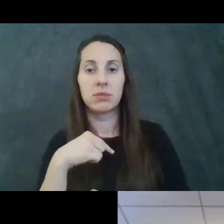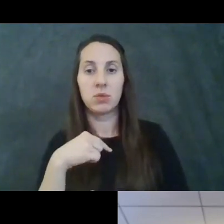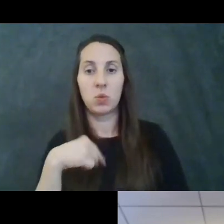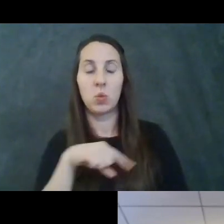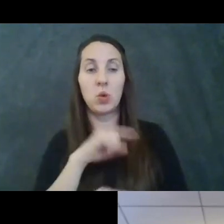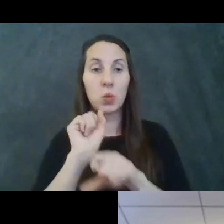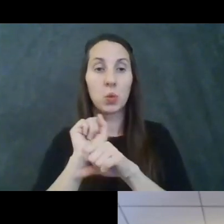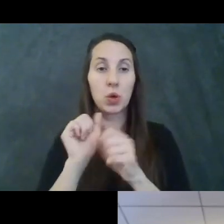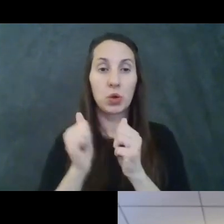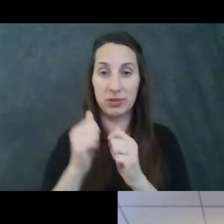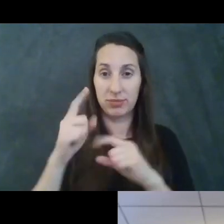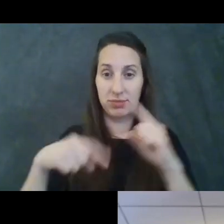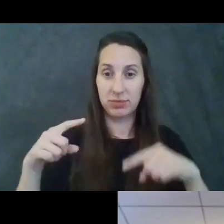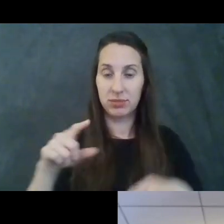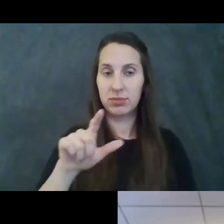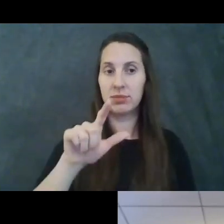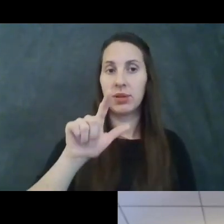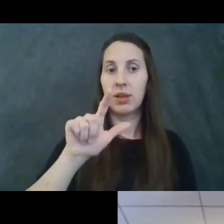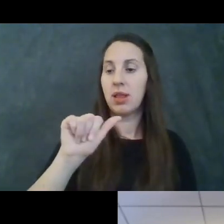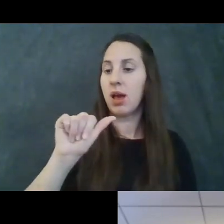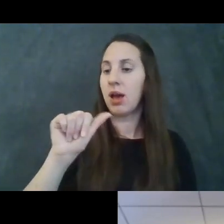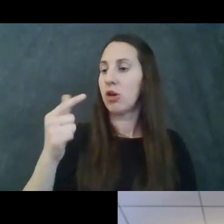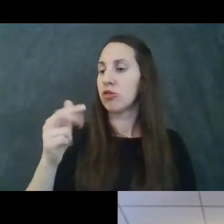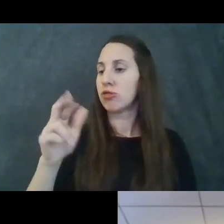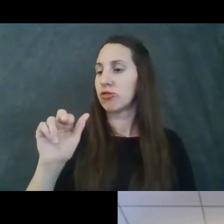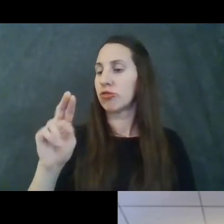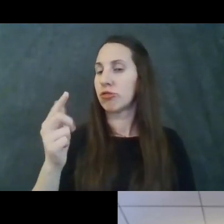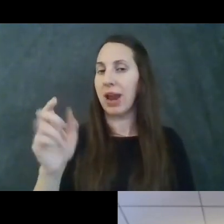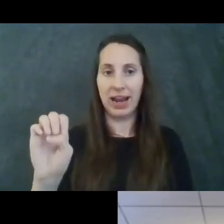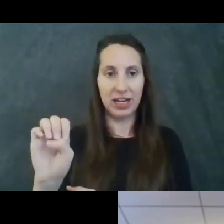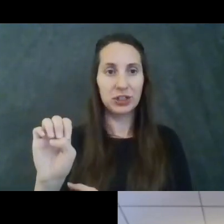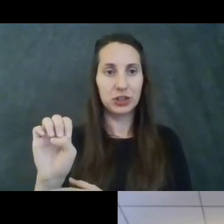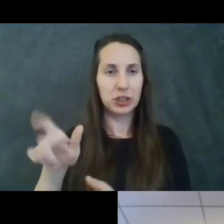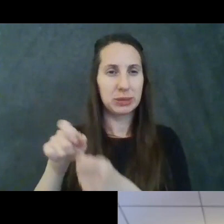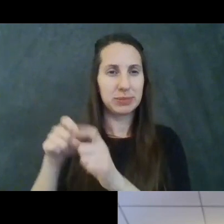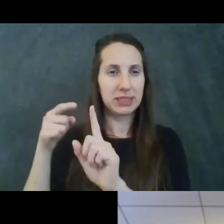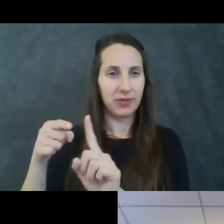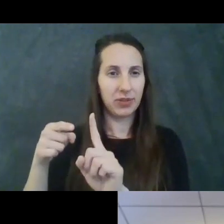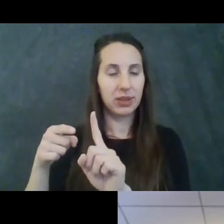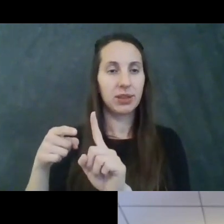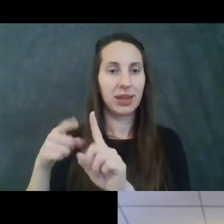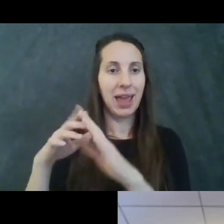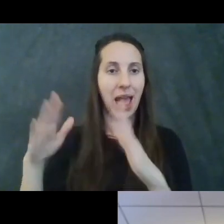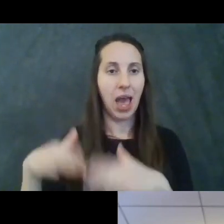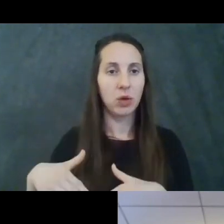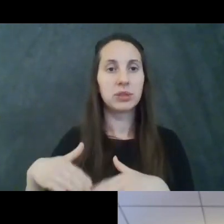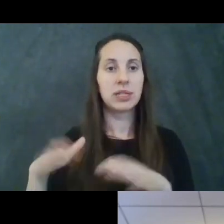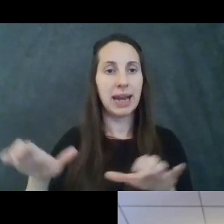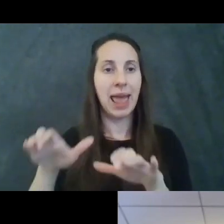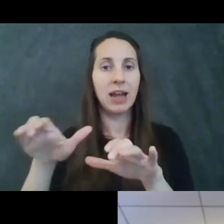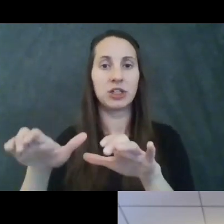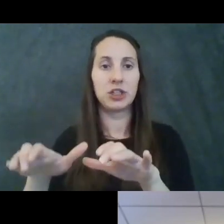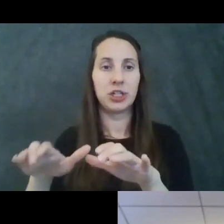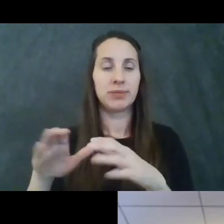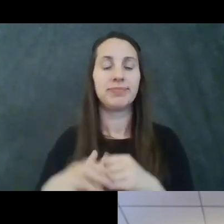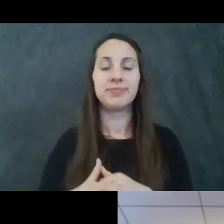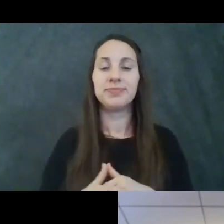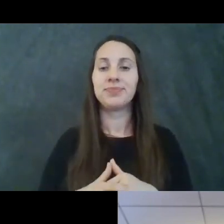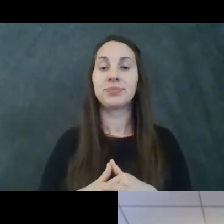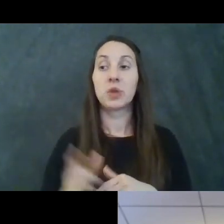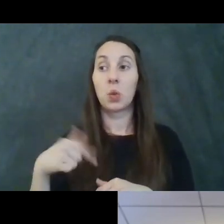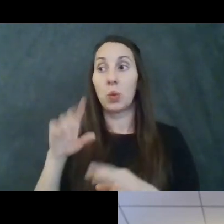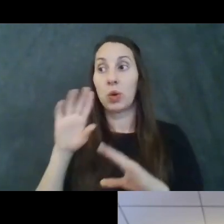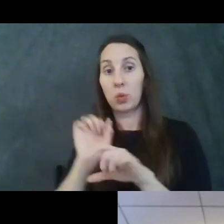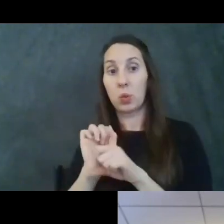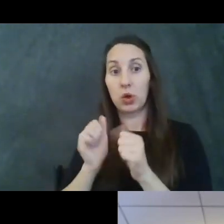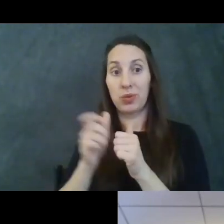Ventures, LaGrange Housing Authority, Community Action for Improvement. And we're working with them to focus on some